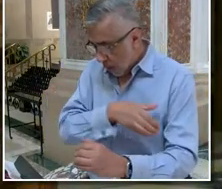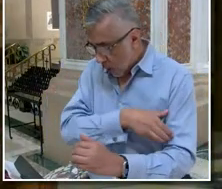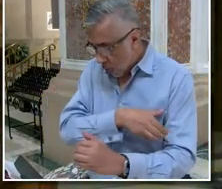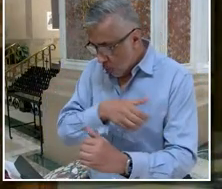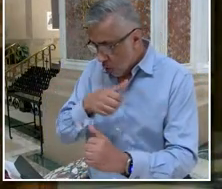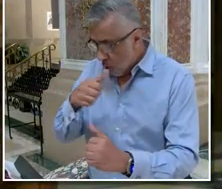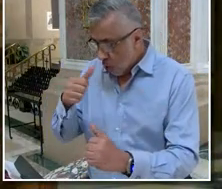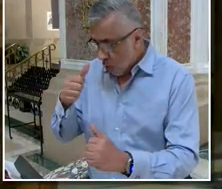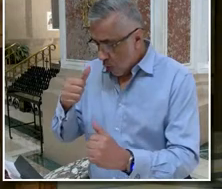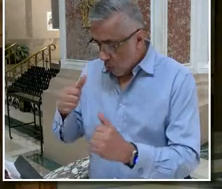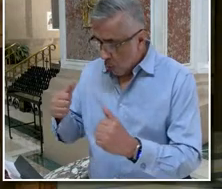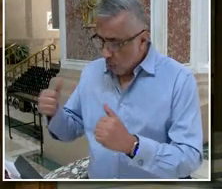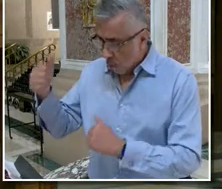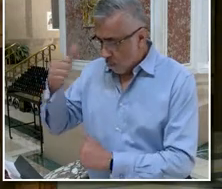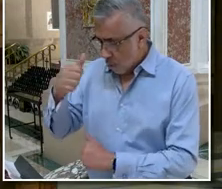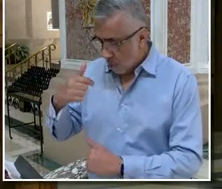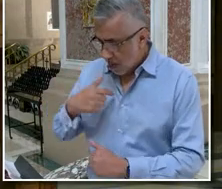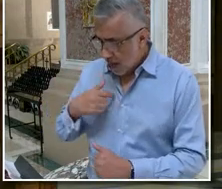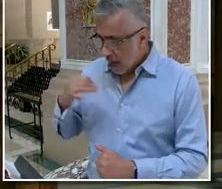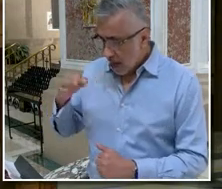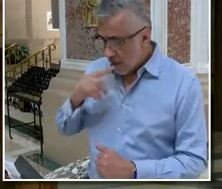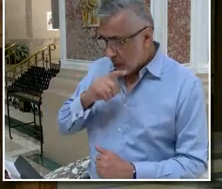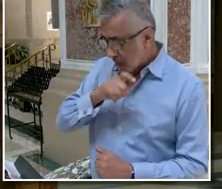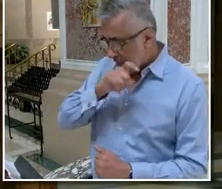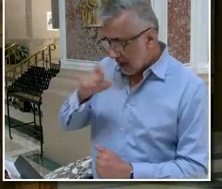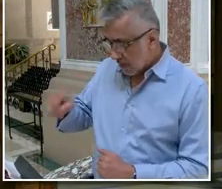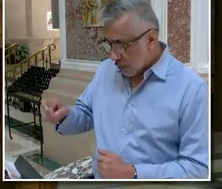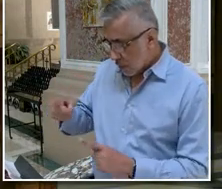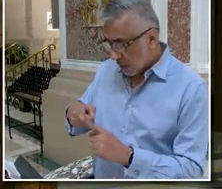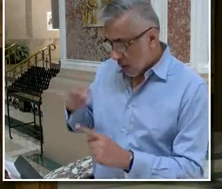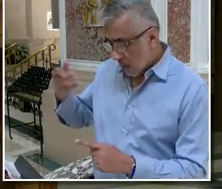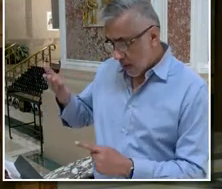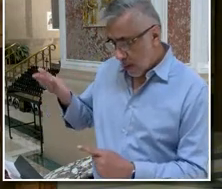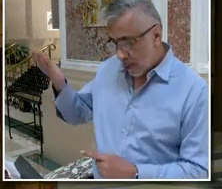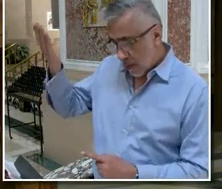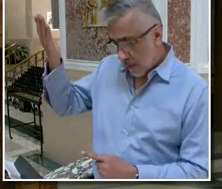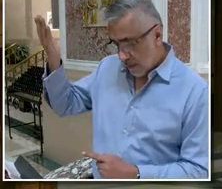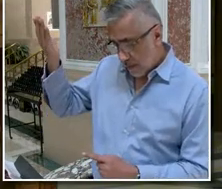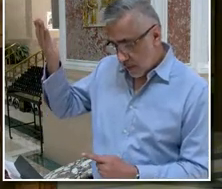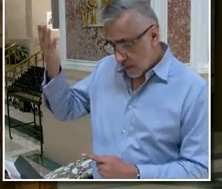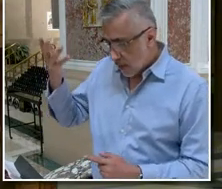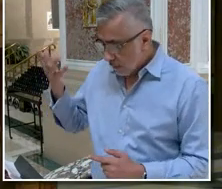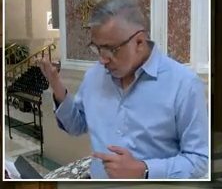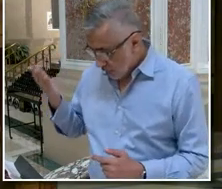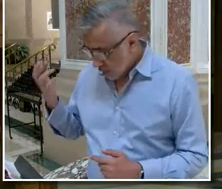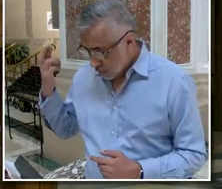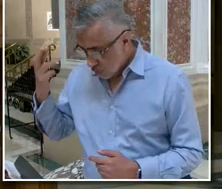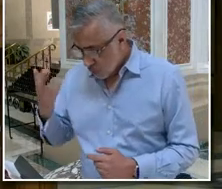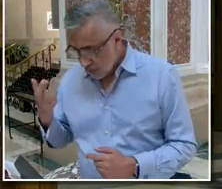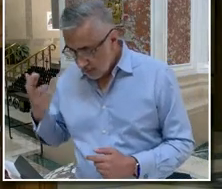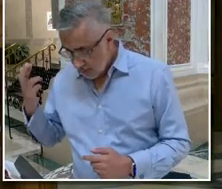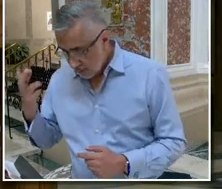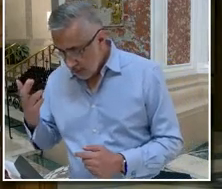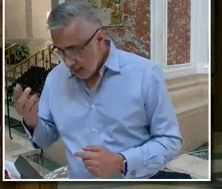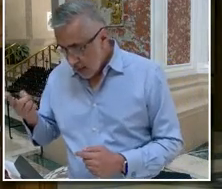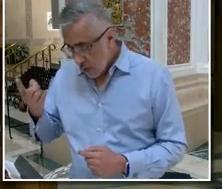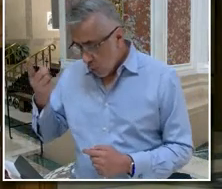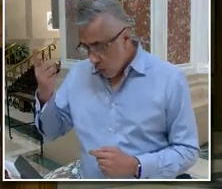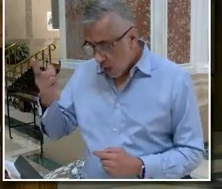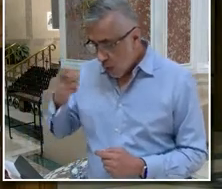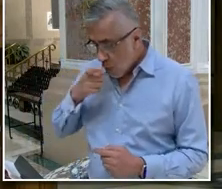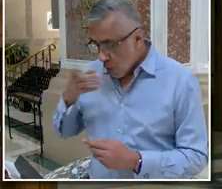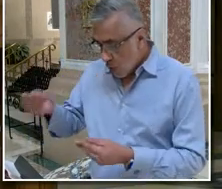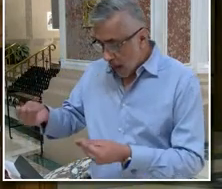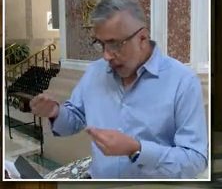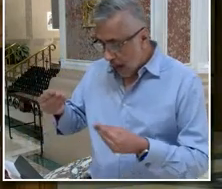me if it had not been given to you from above. For this reason, the one who handed